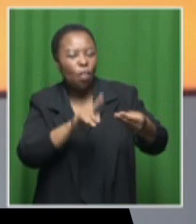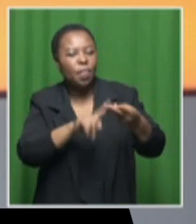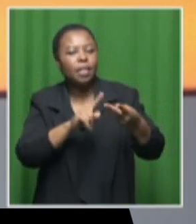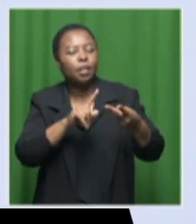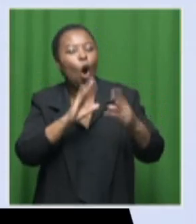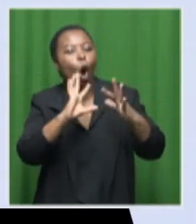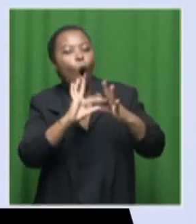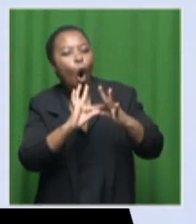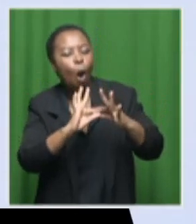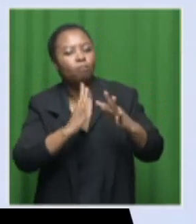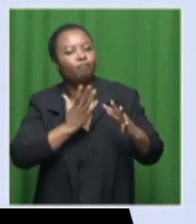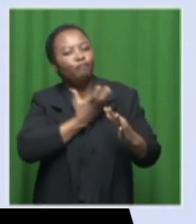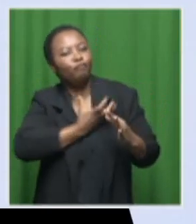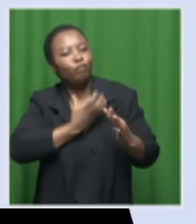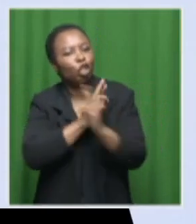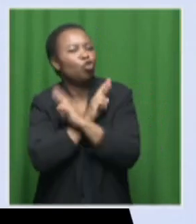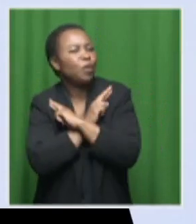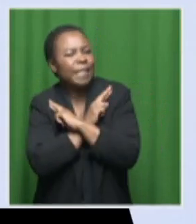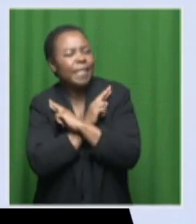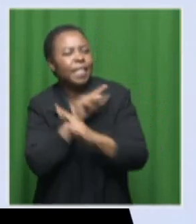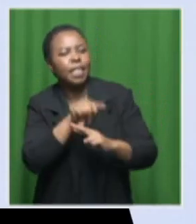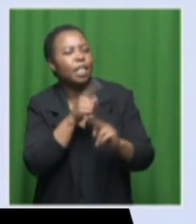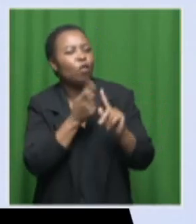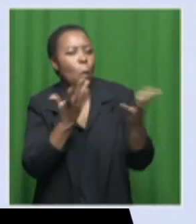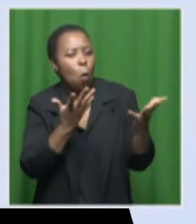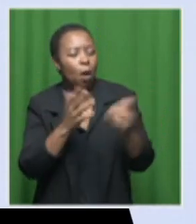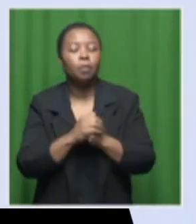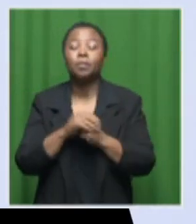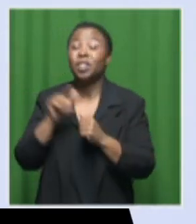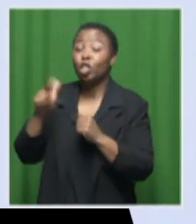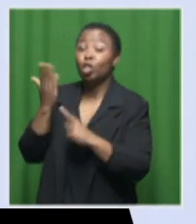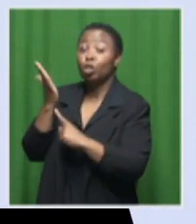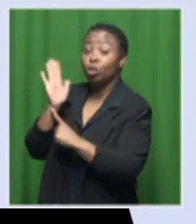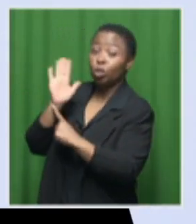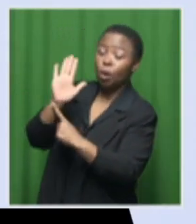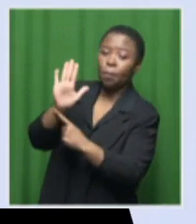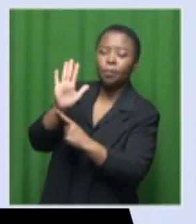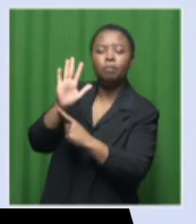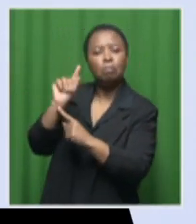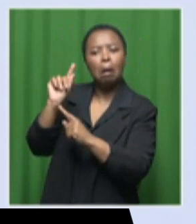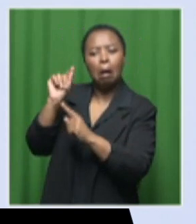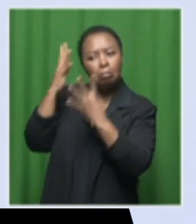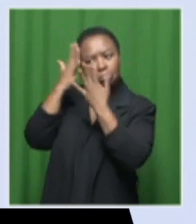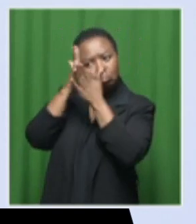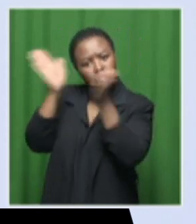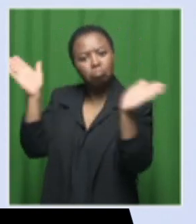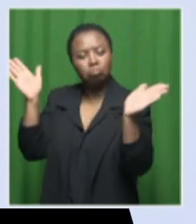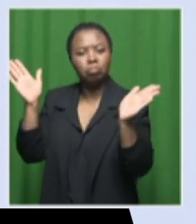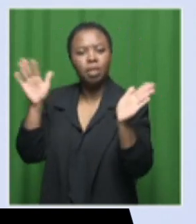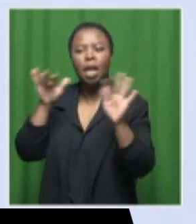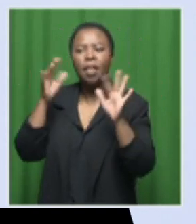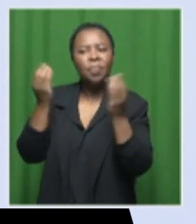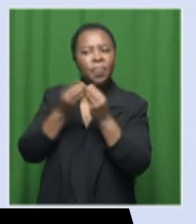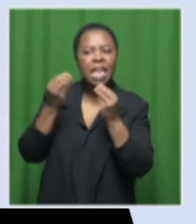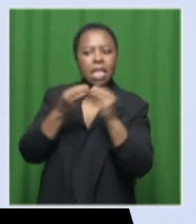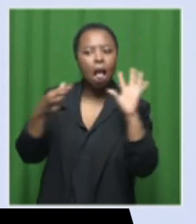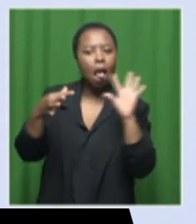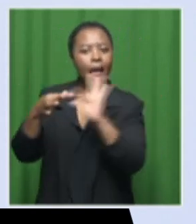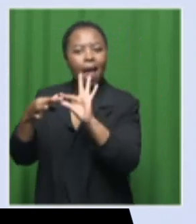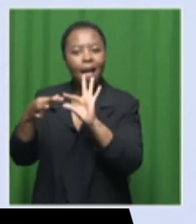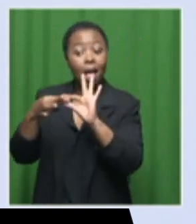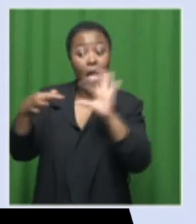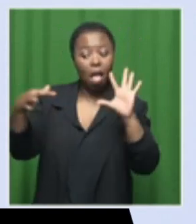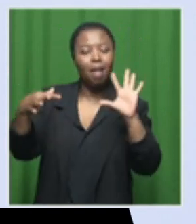comfort? So the whole show is to explore ideas around that and try and make things that do not relate.